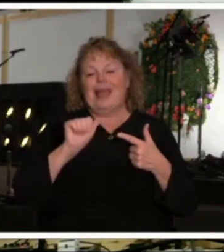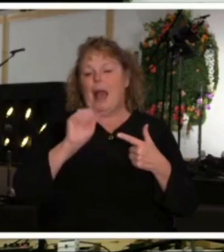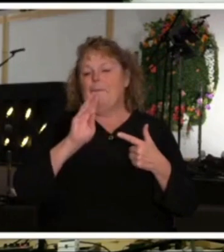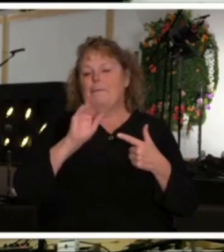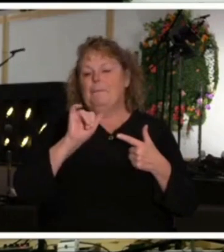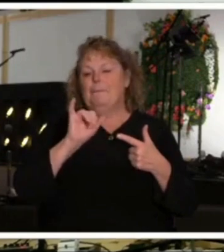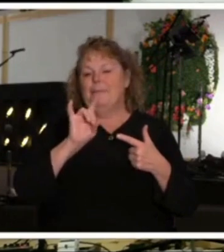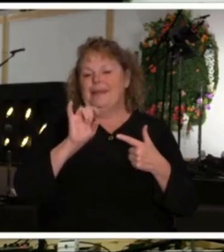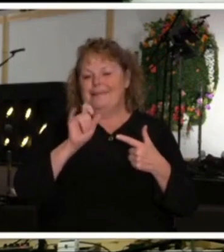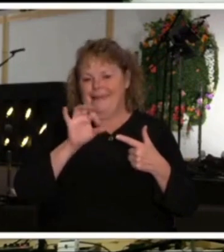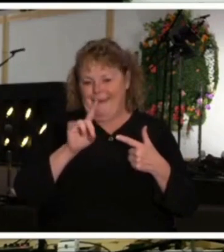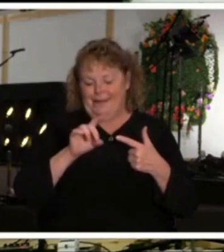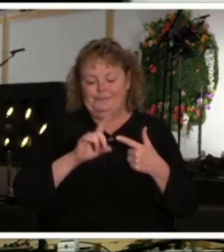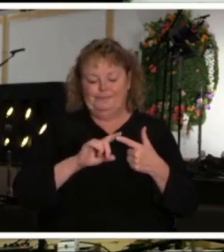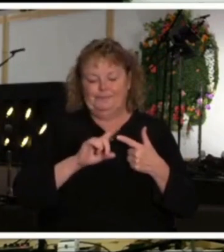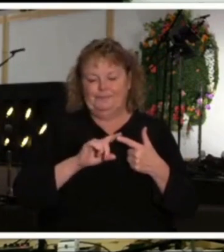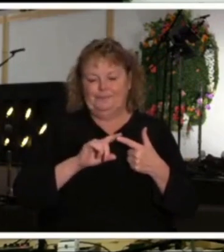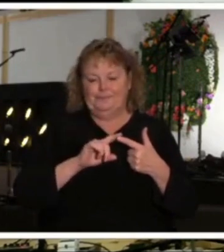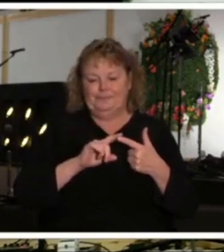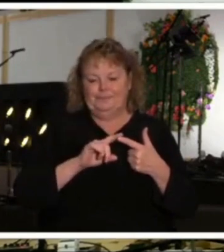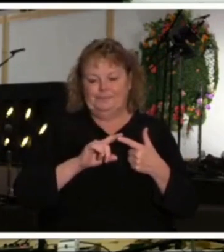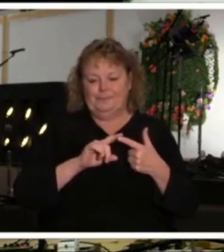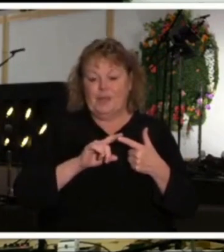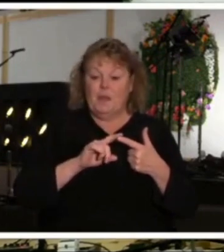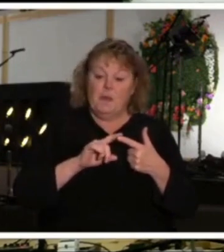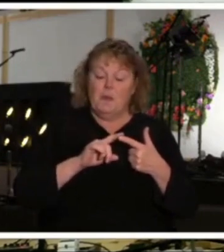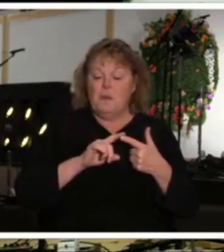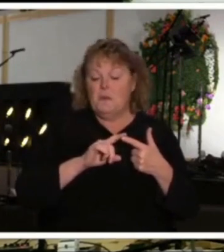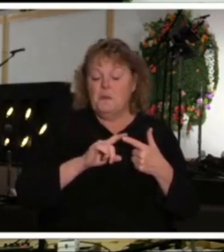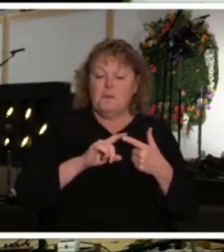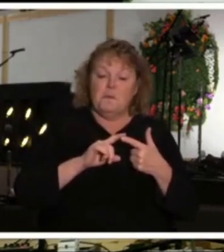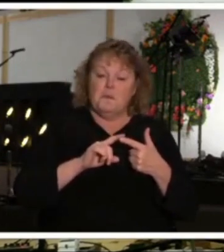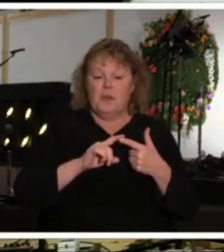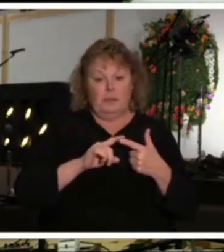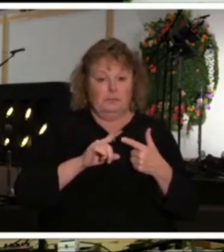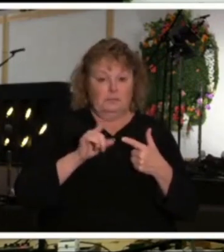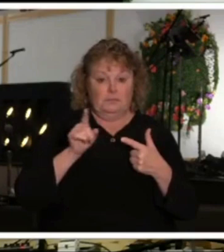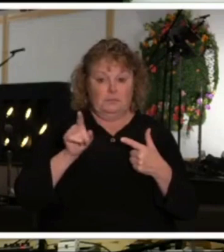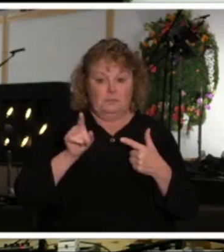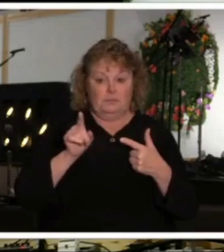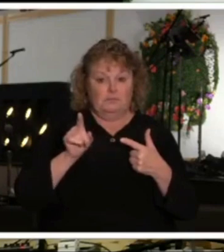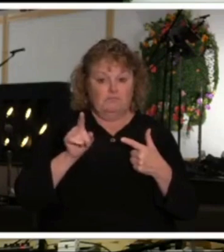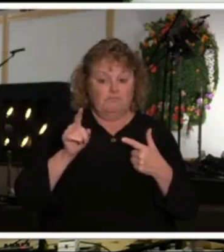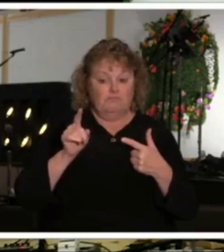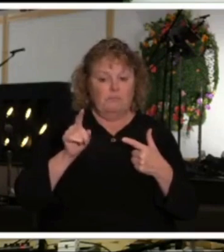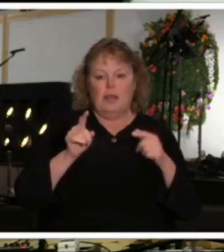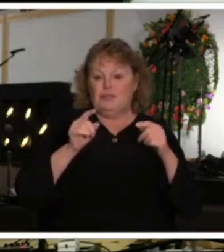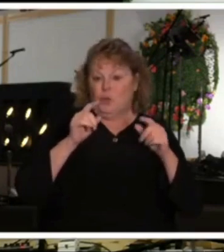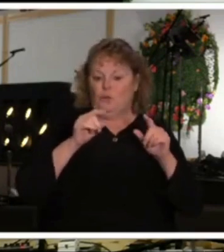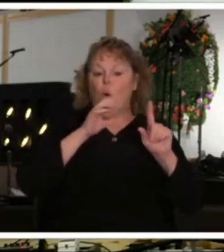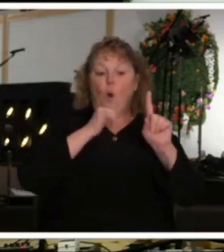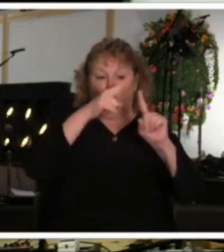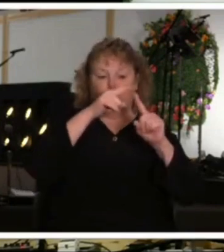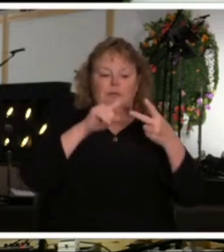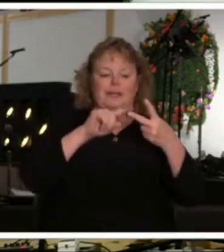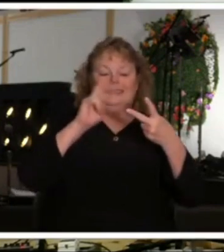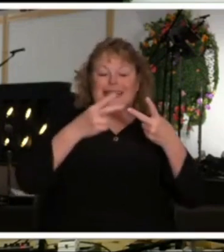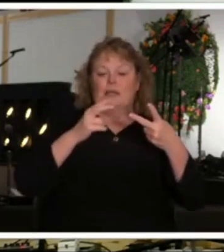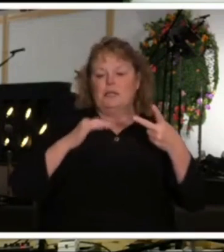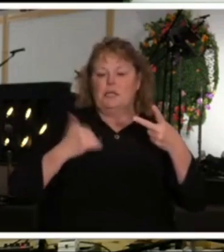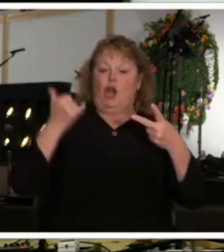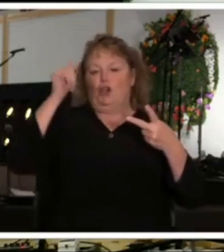Abinadab. And he said he had him pass in front of Samuel. So you can imagine if you have a younger brother or sister, however it